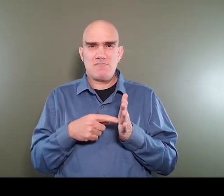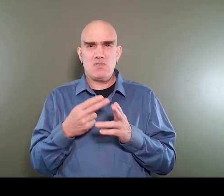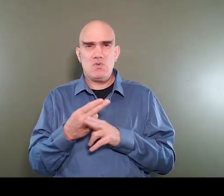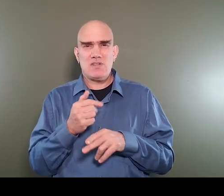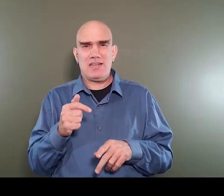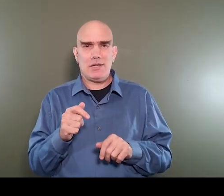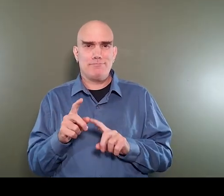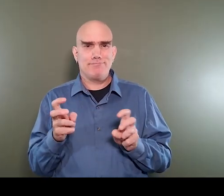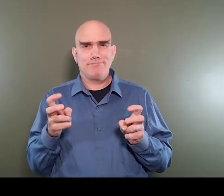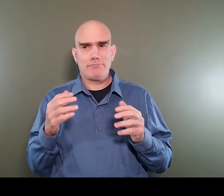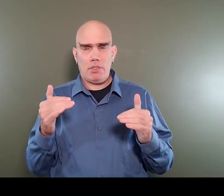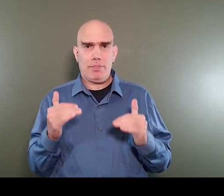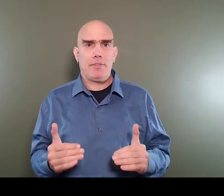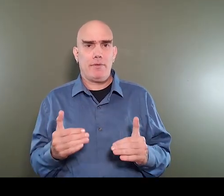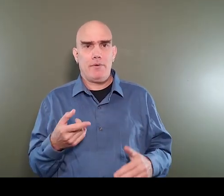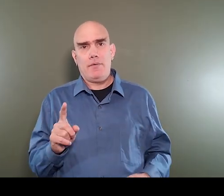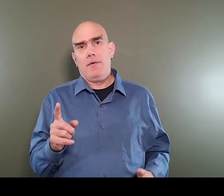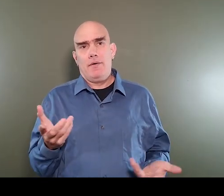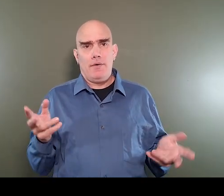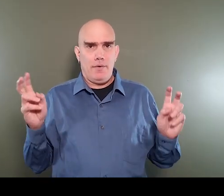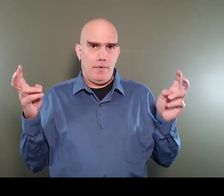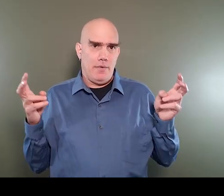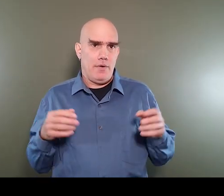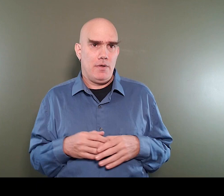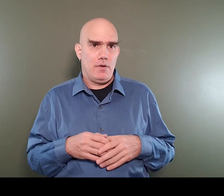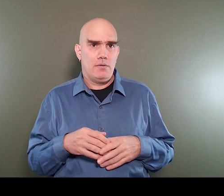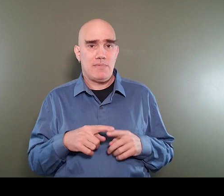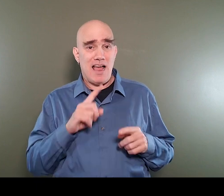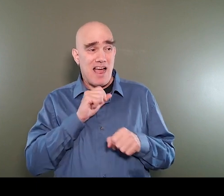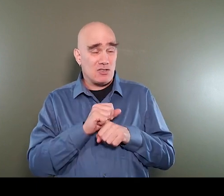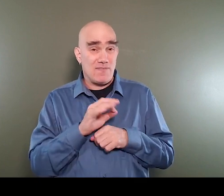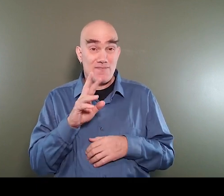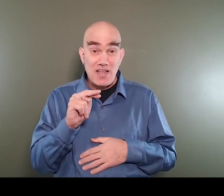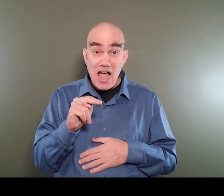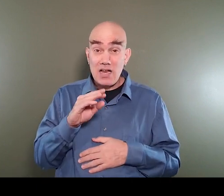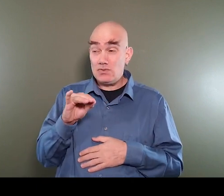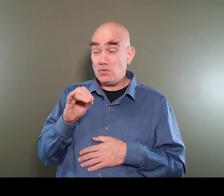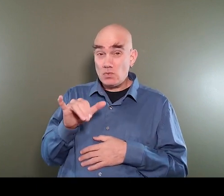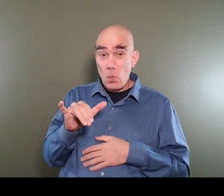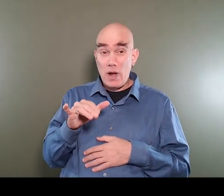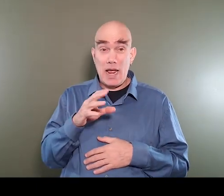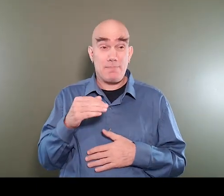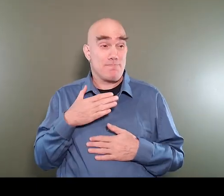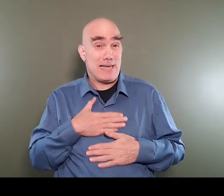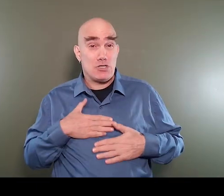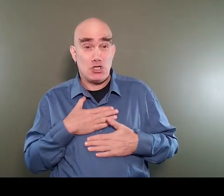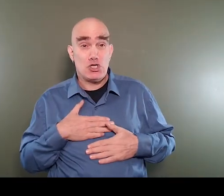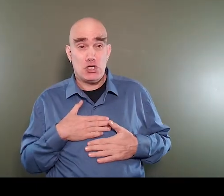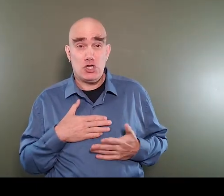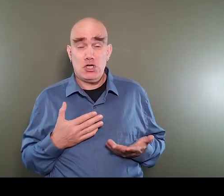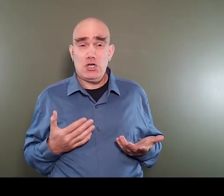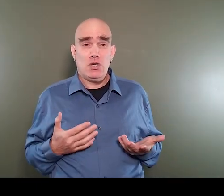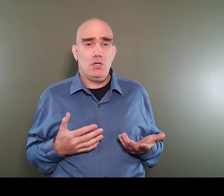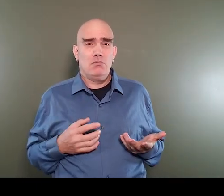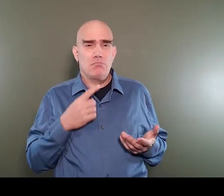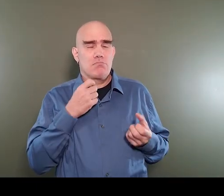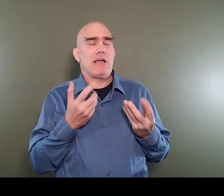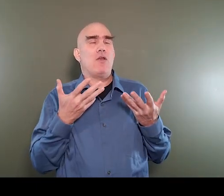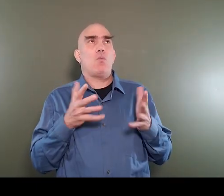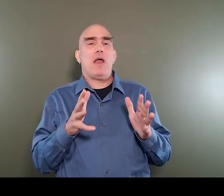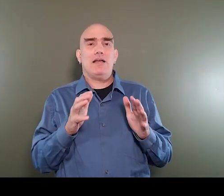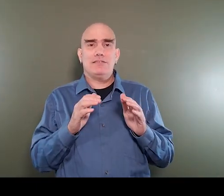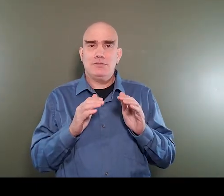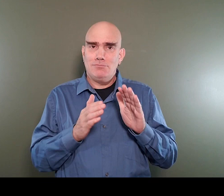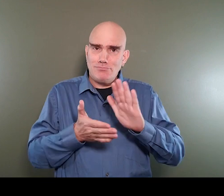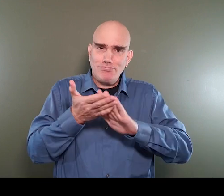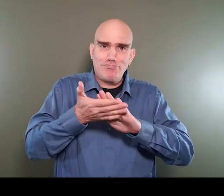word fun can be sometimes used as a pejorative, but actually fun and joy and pleasure